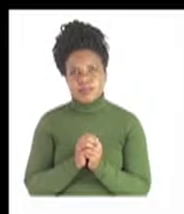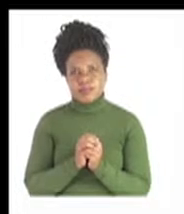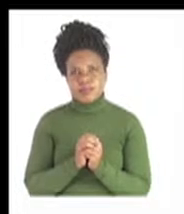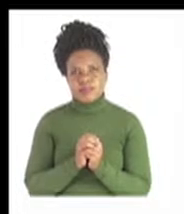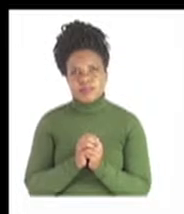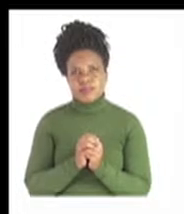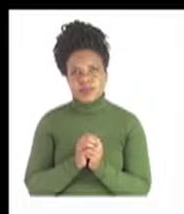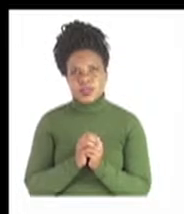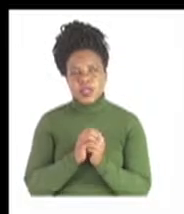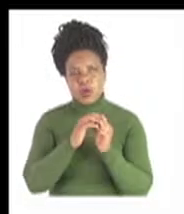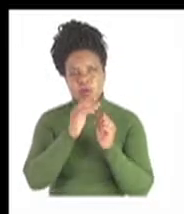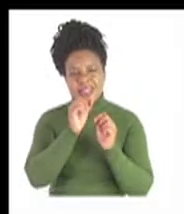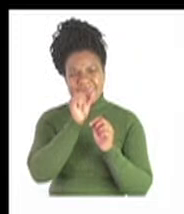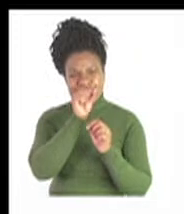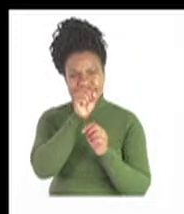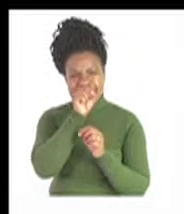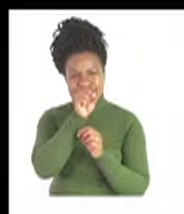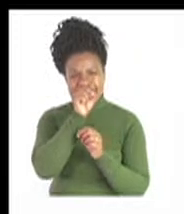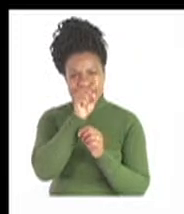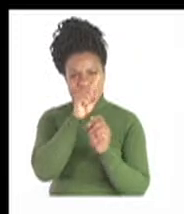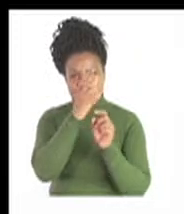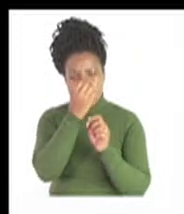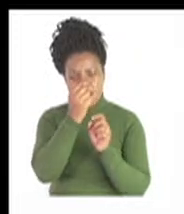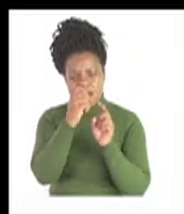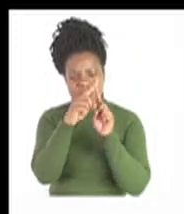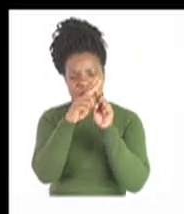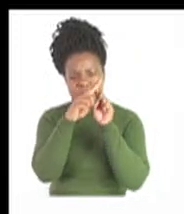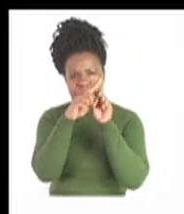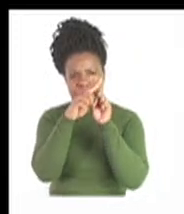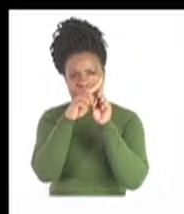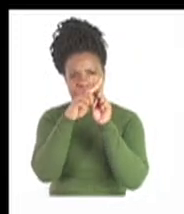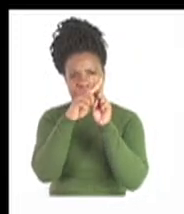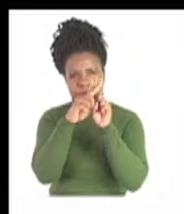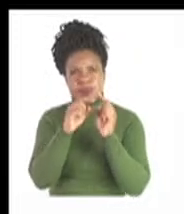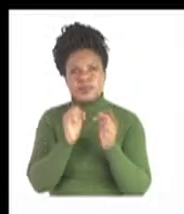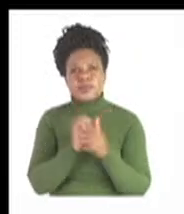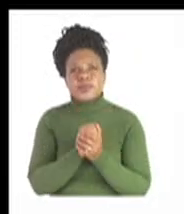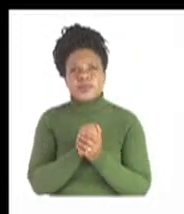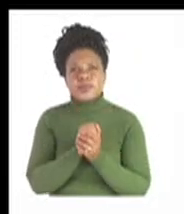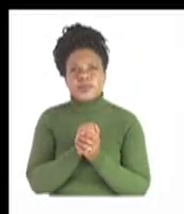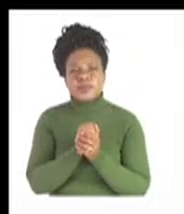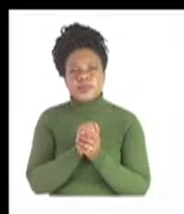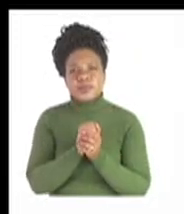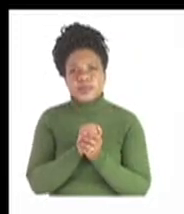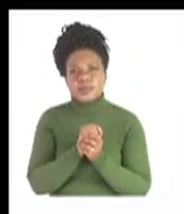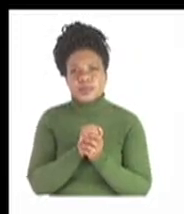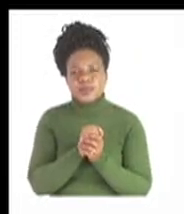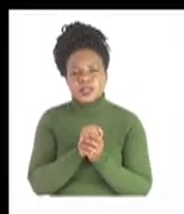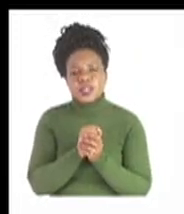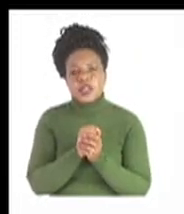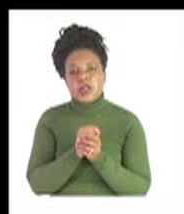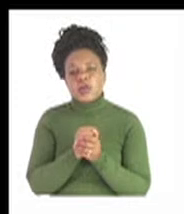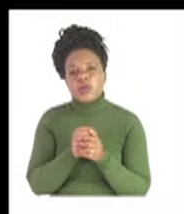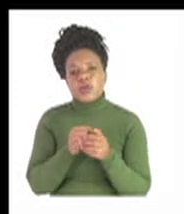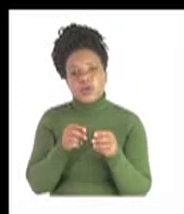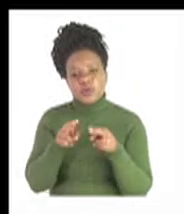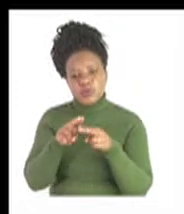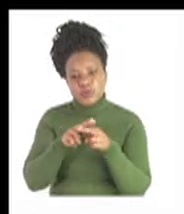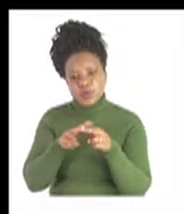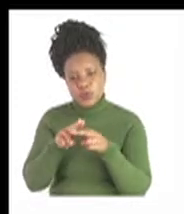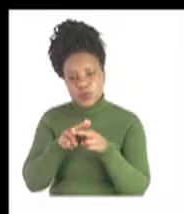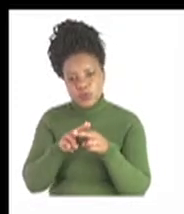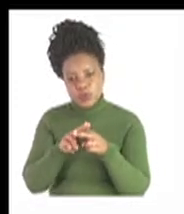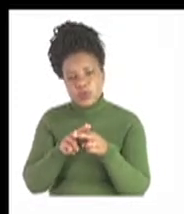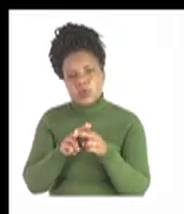of the number. We use this when we work out the area. This will be